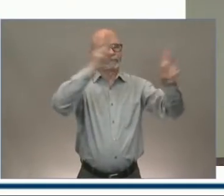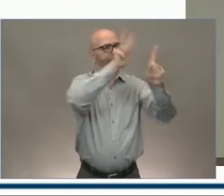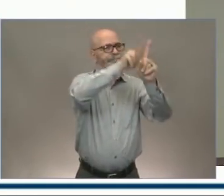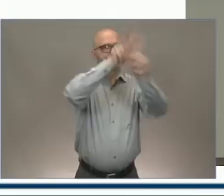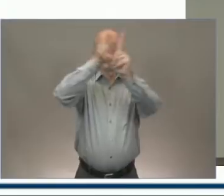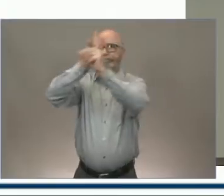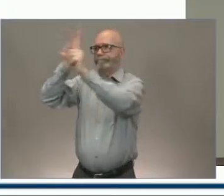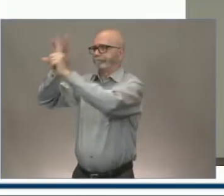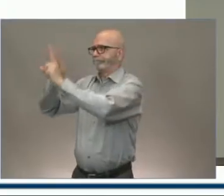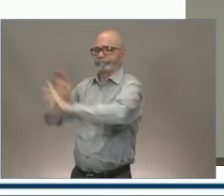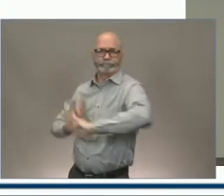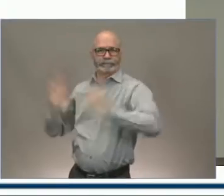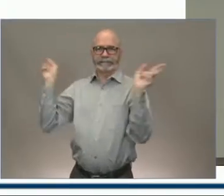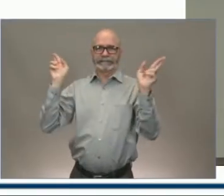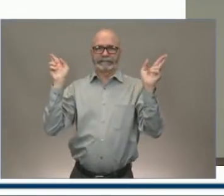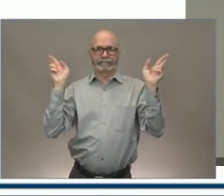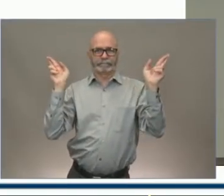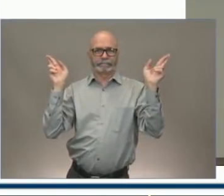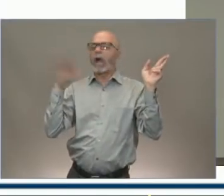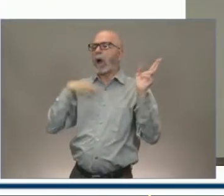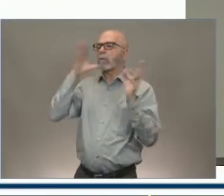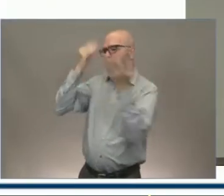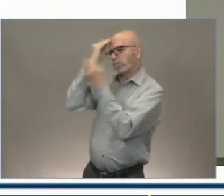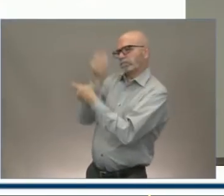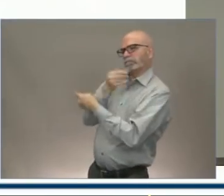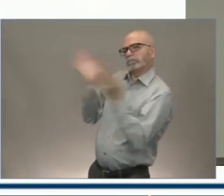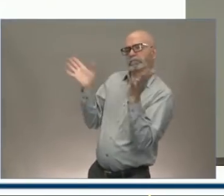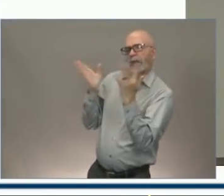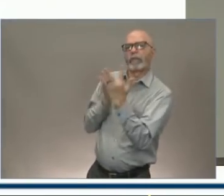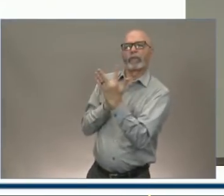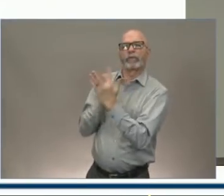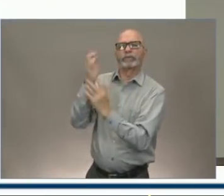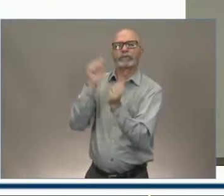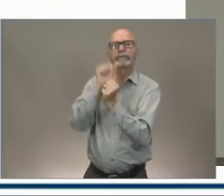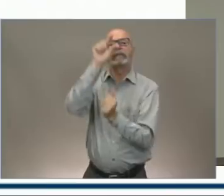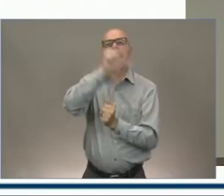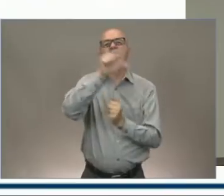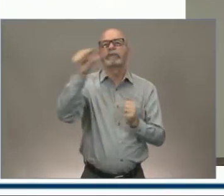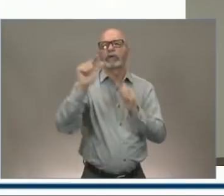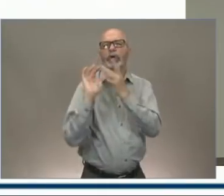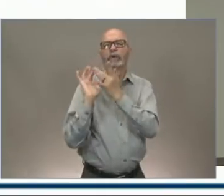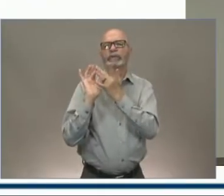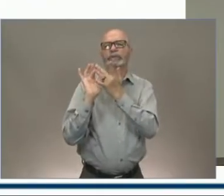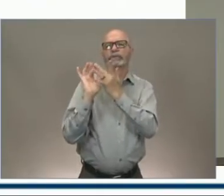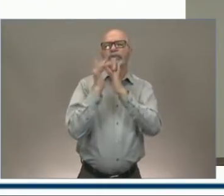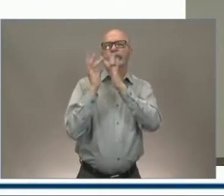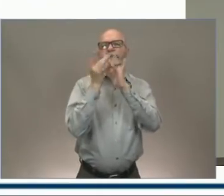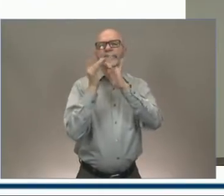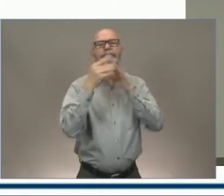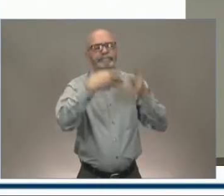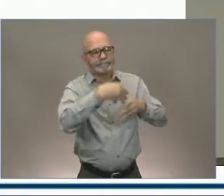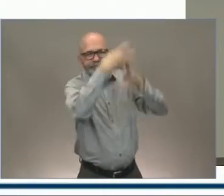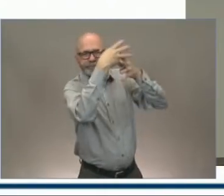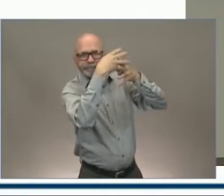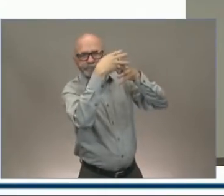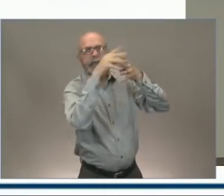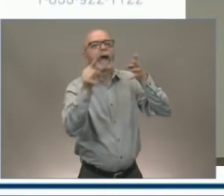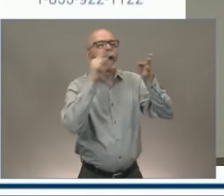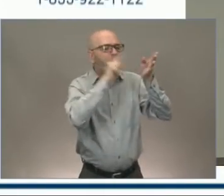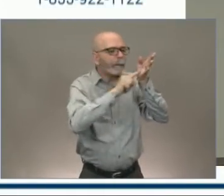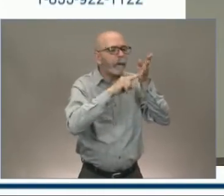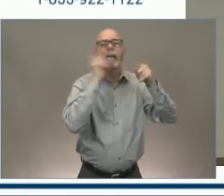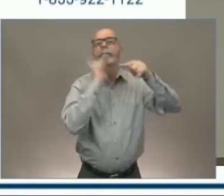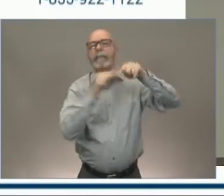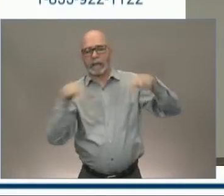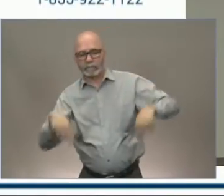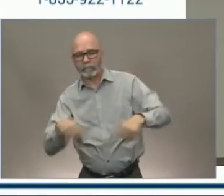certainly let Nova Scotians know through government social media channels, through these COVID-19 briefings, and many other ways when more appointments